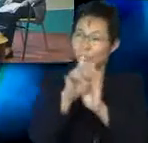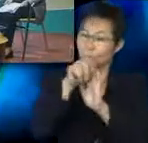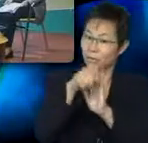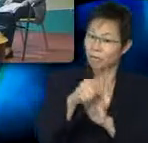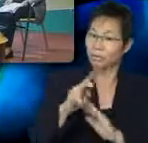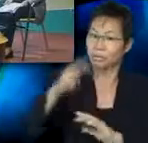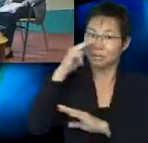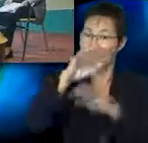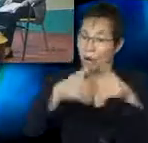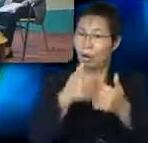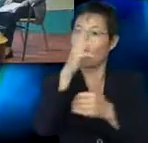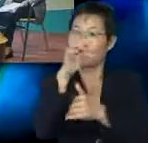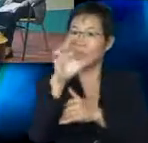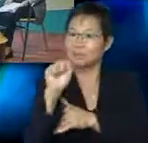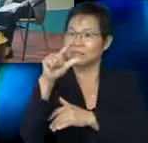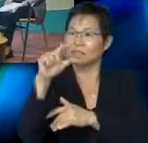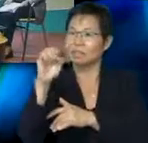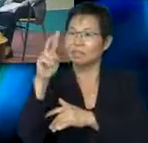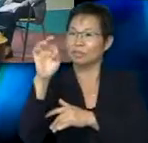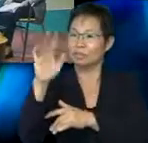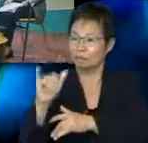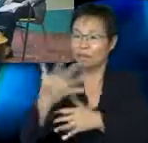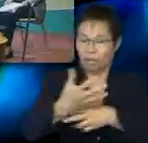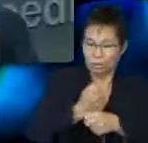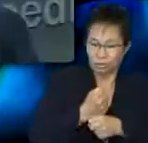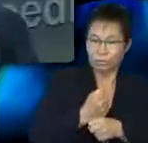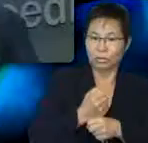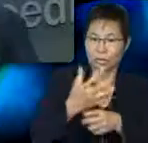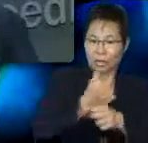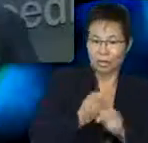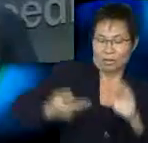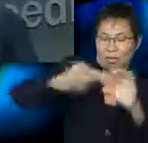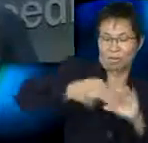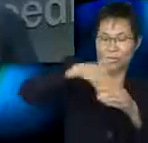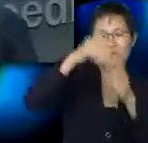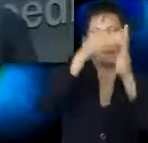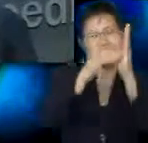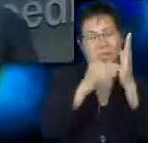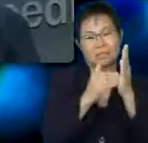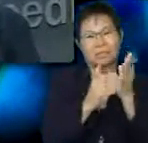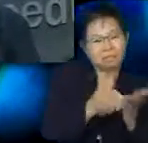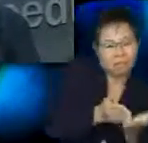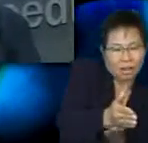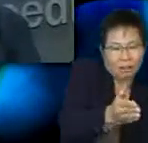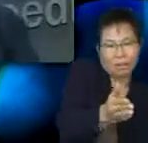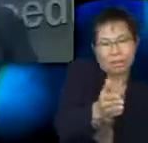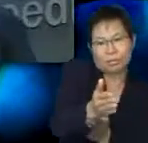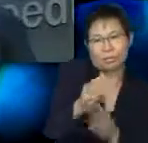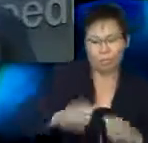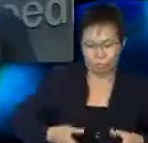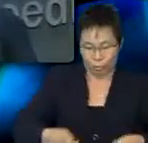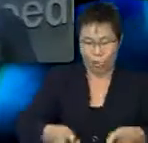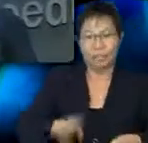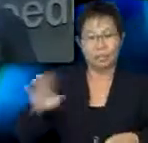you will see how Mrs. Gowri also gets involved in the lesson in a very direct manner.